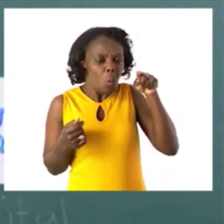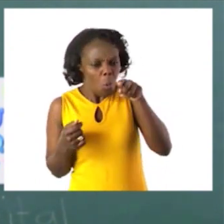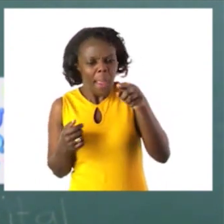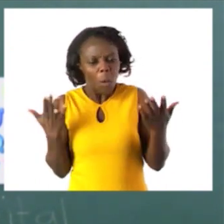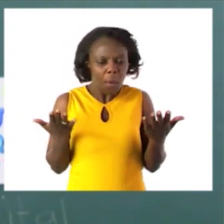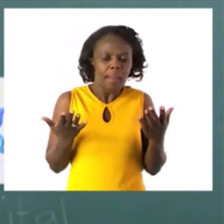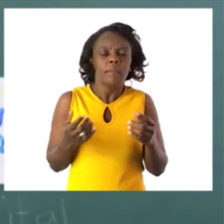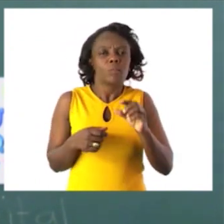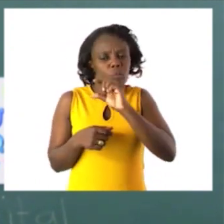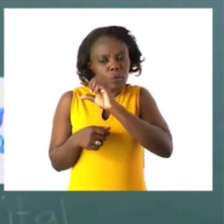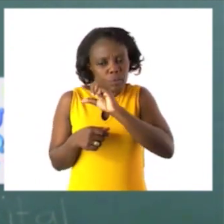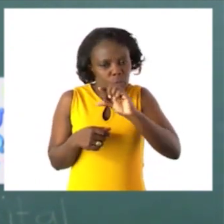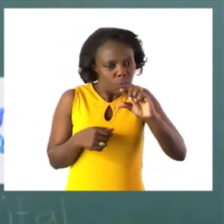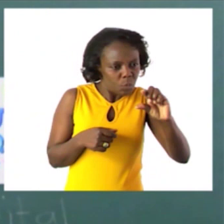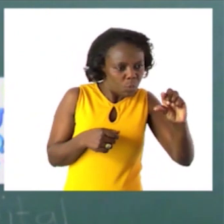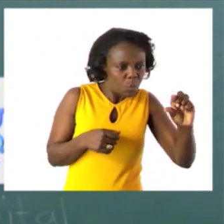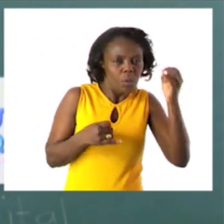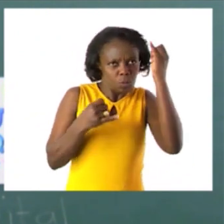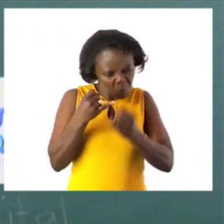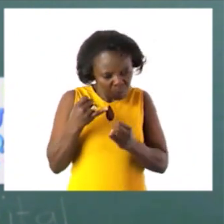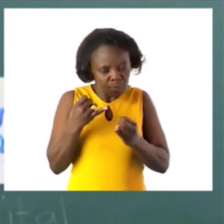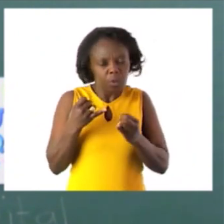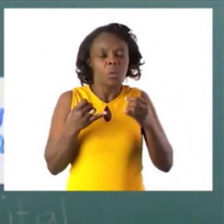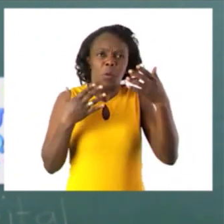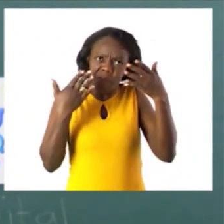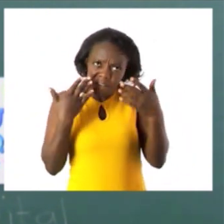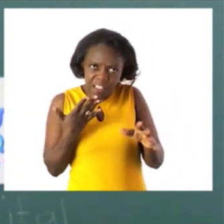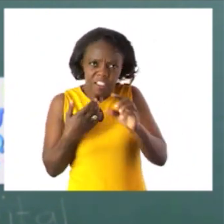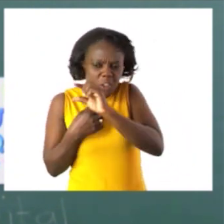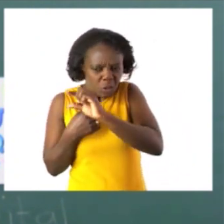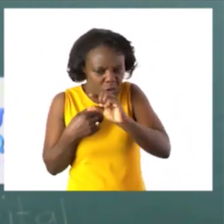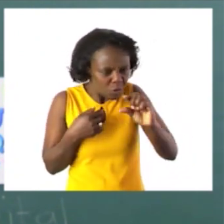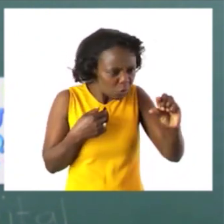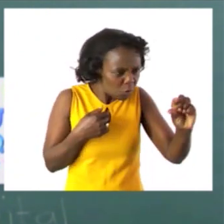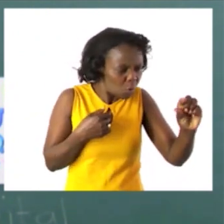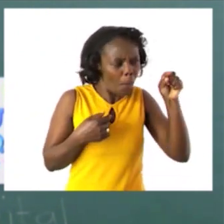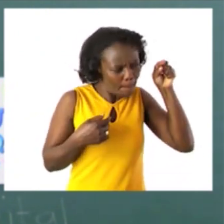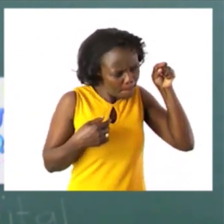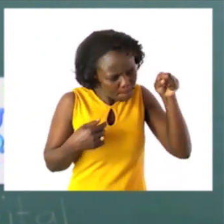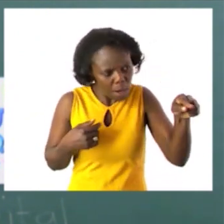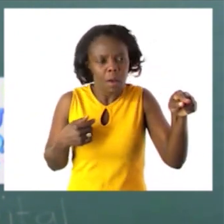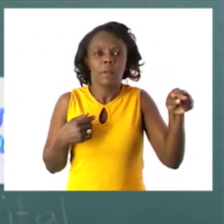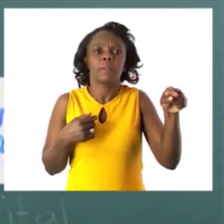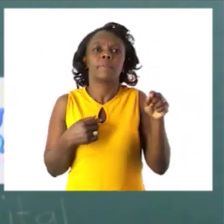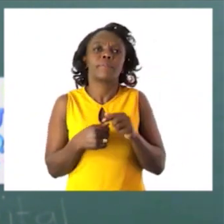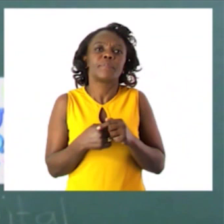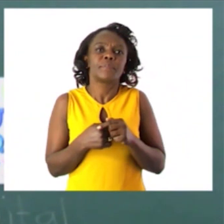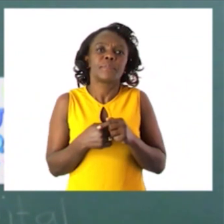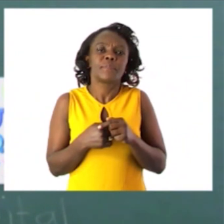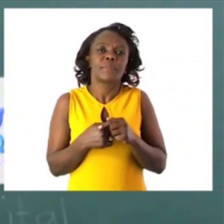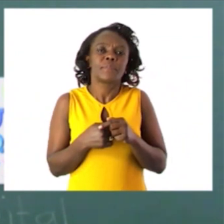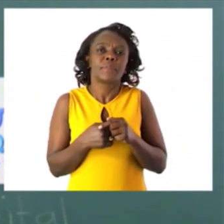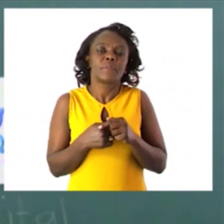a sentence. I'm writing, and when I'm done, I have to show that this is where I'm ending. Because if you just leave your